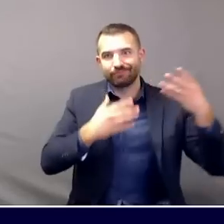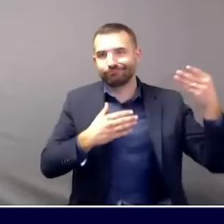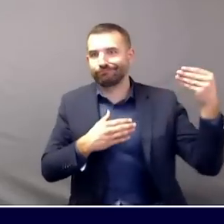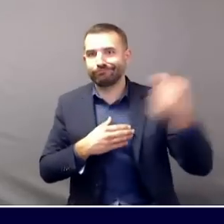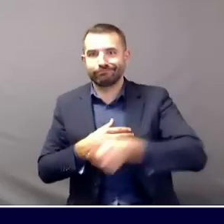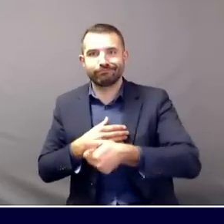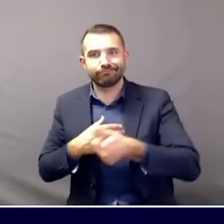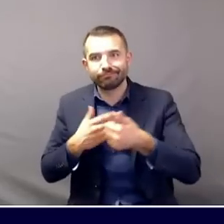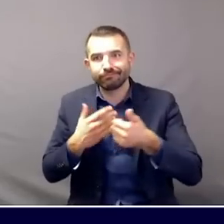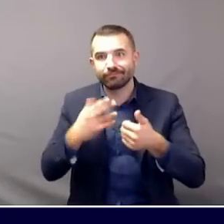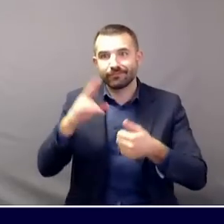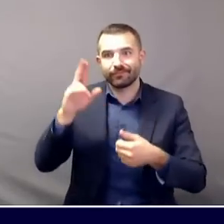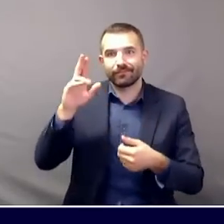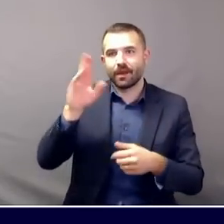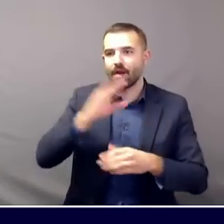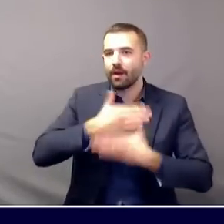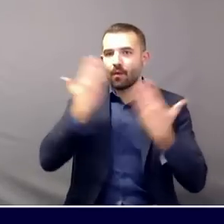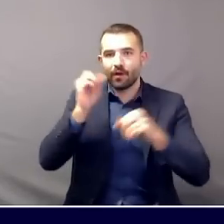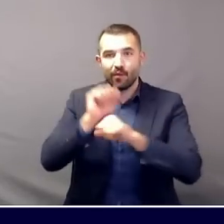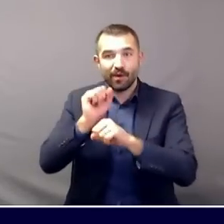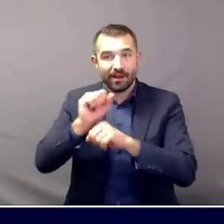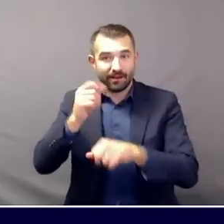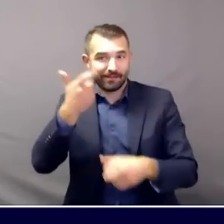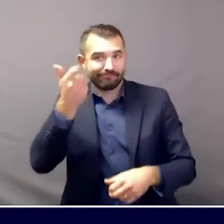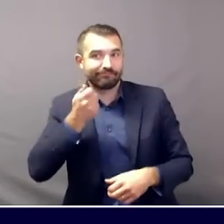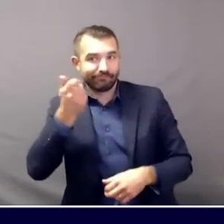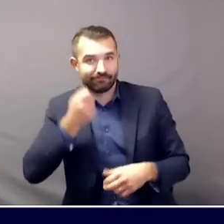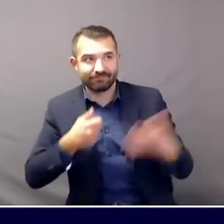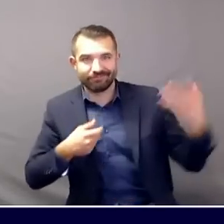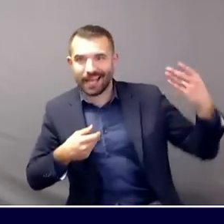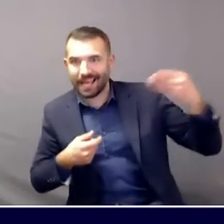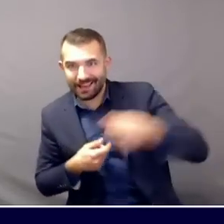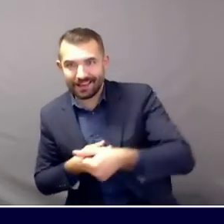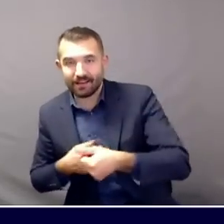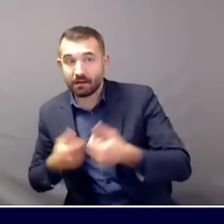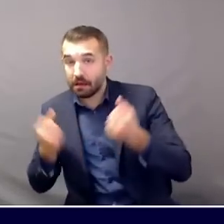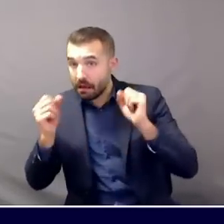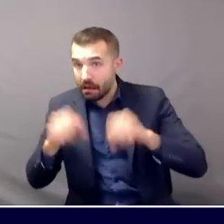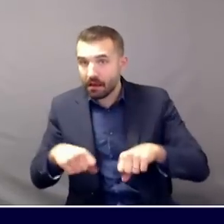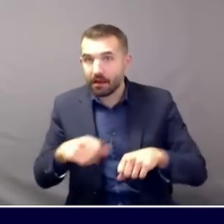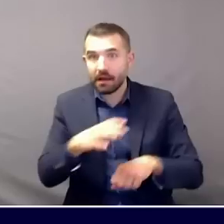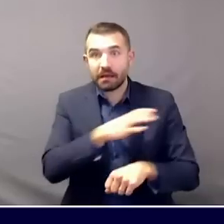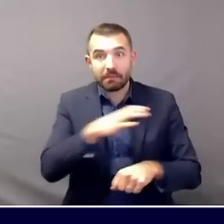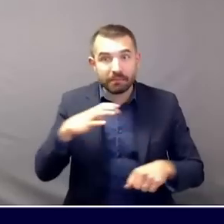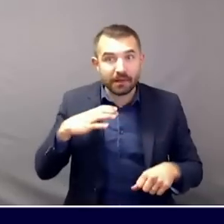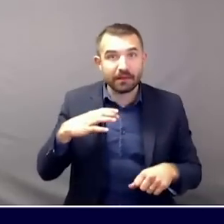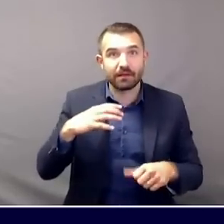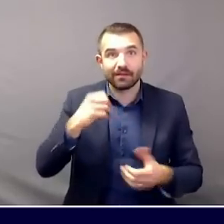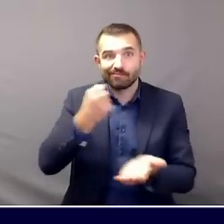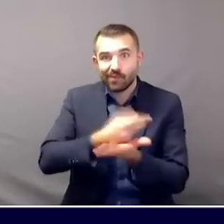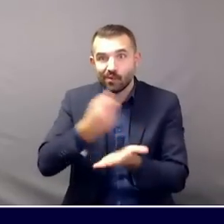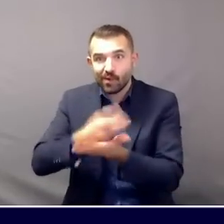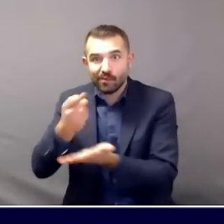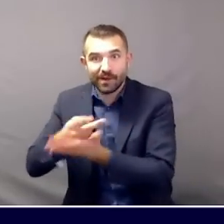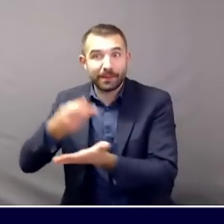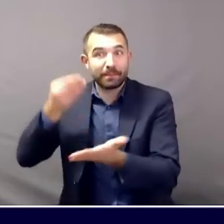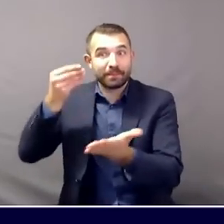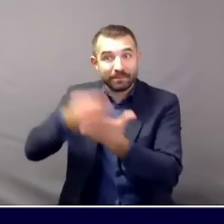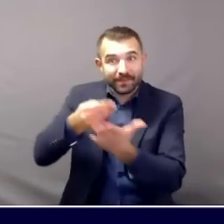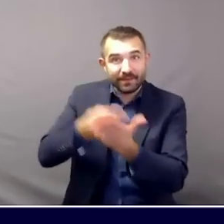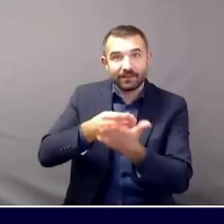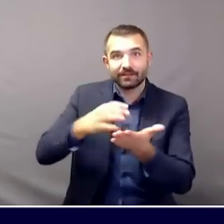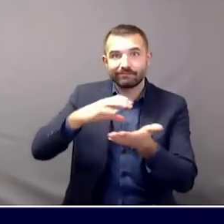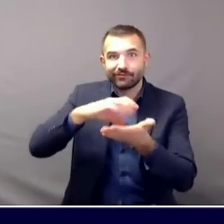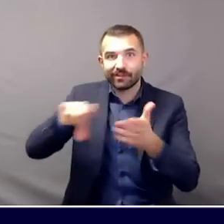government, the Congress, expanded them. Congress sent out stimulus packages over the early summer and late